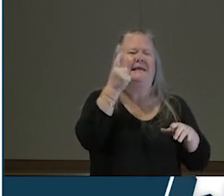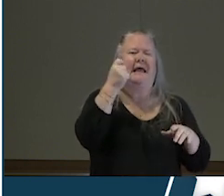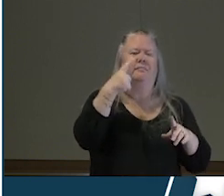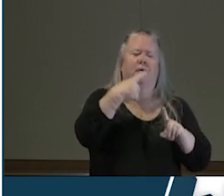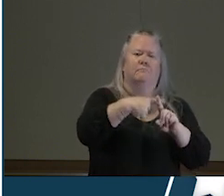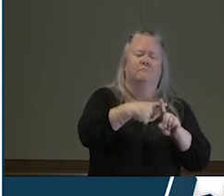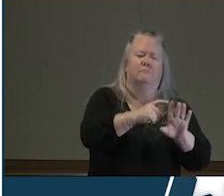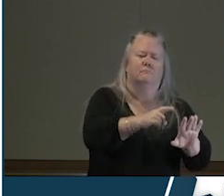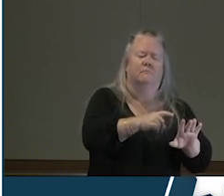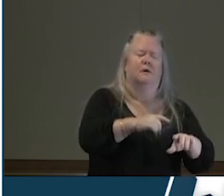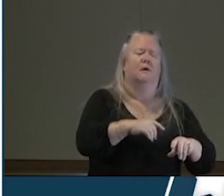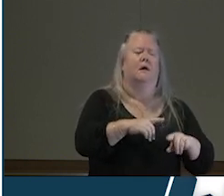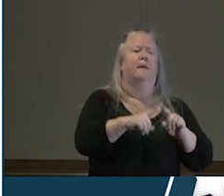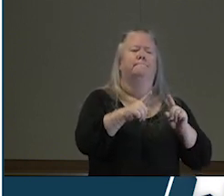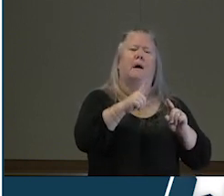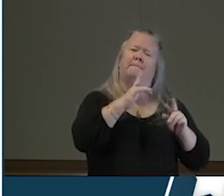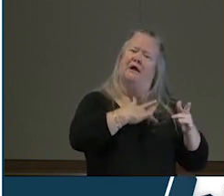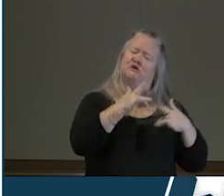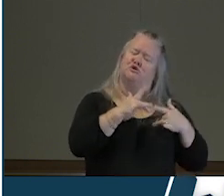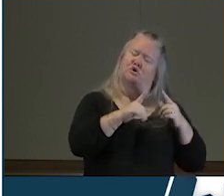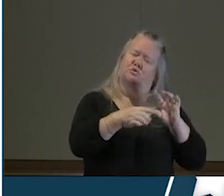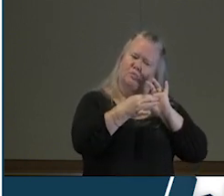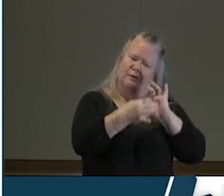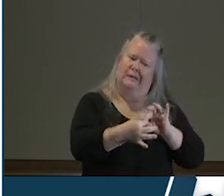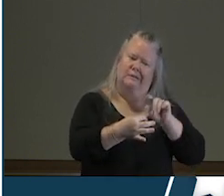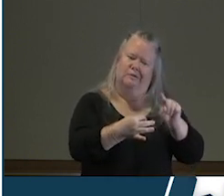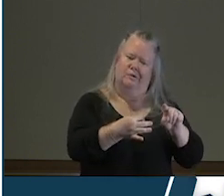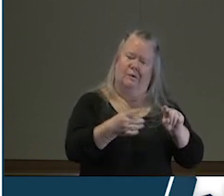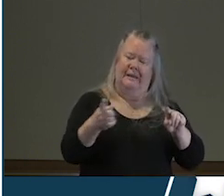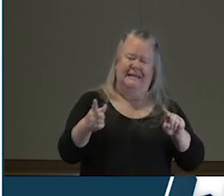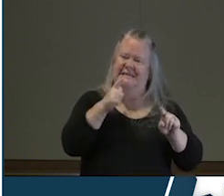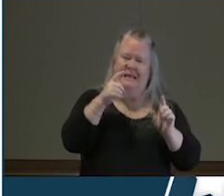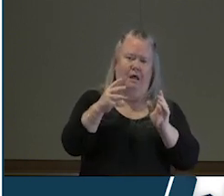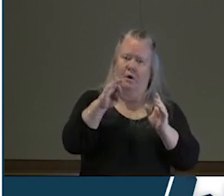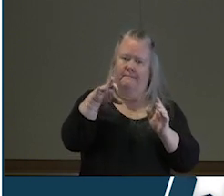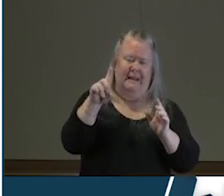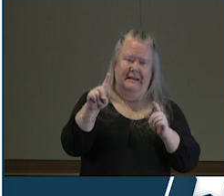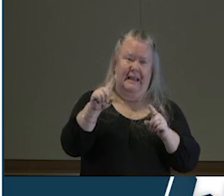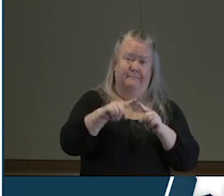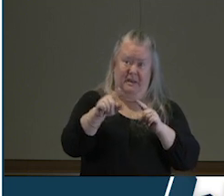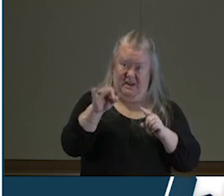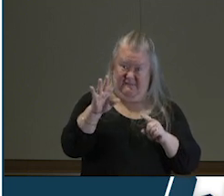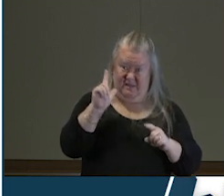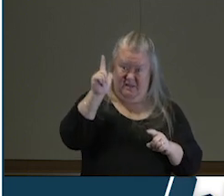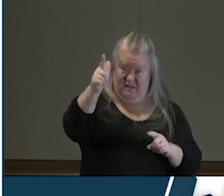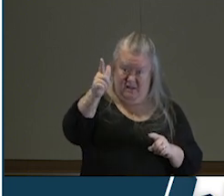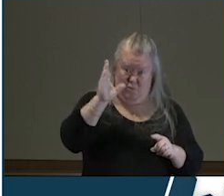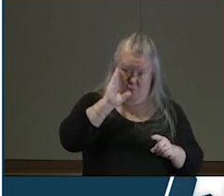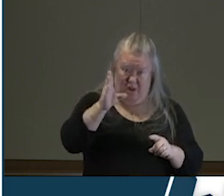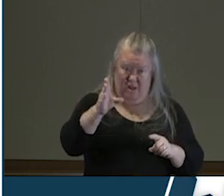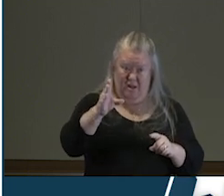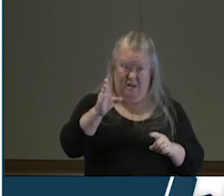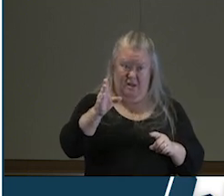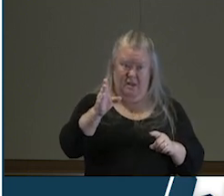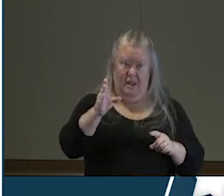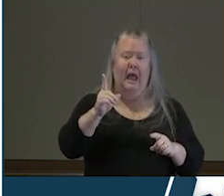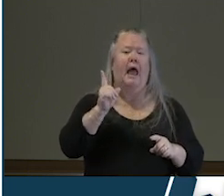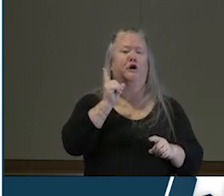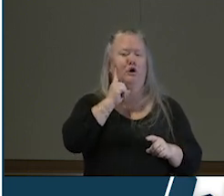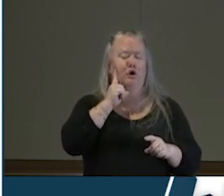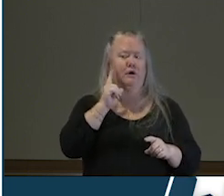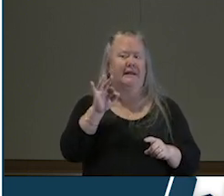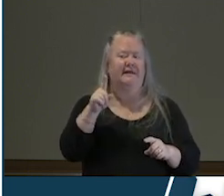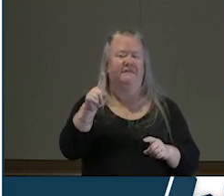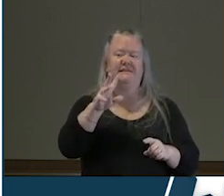Right. But my only concern is about, he's not on Medicaid, but if he will, okay, I heard that if